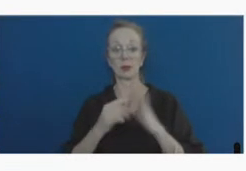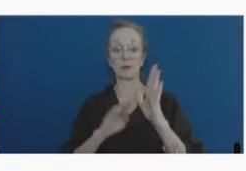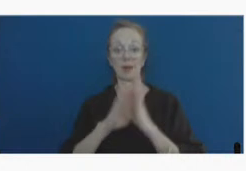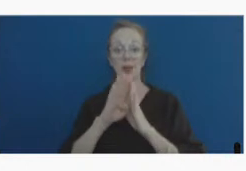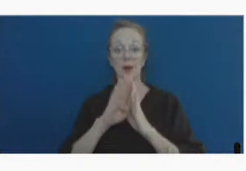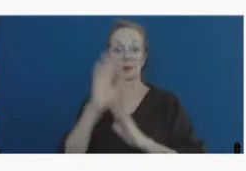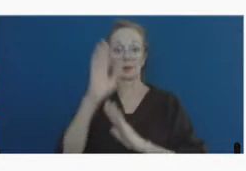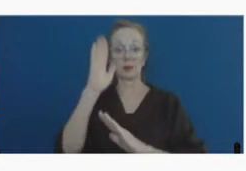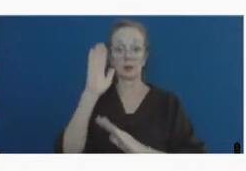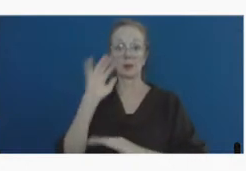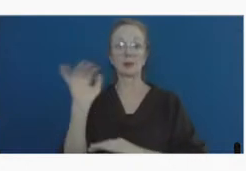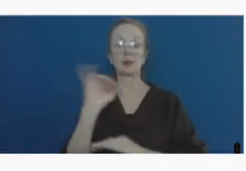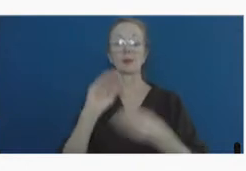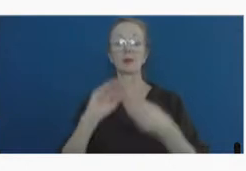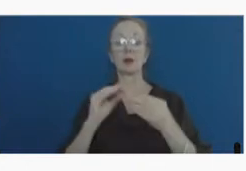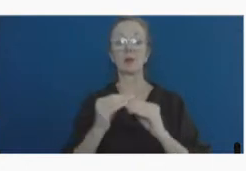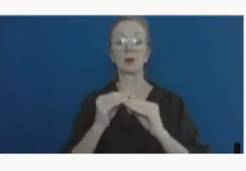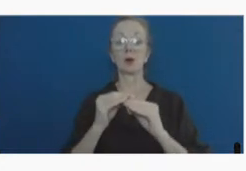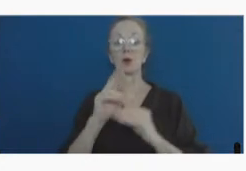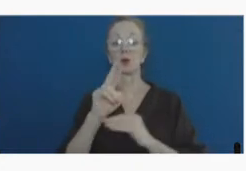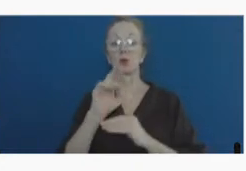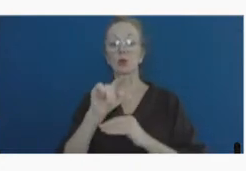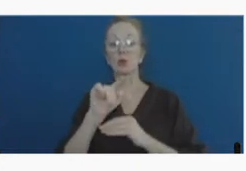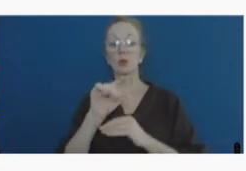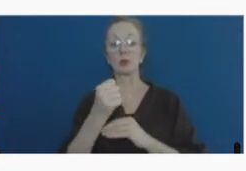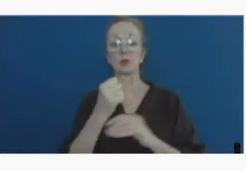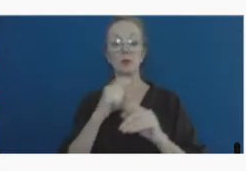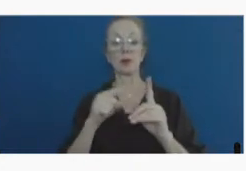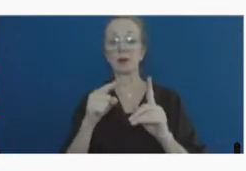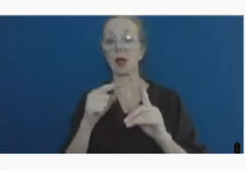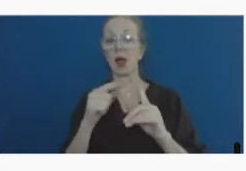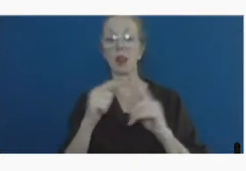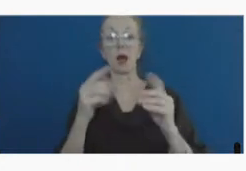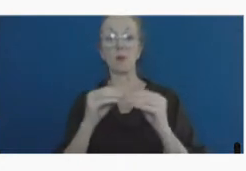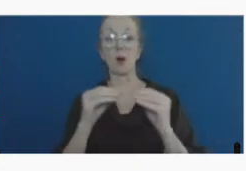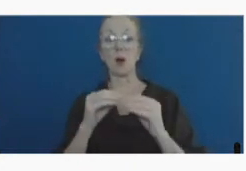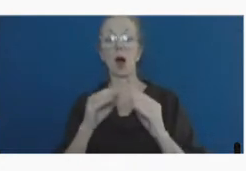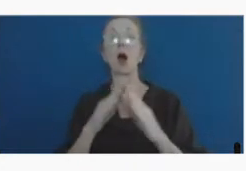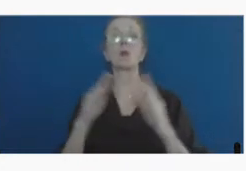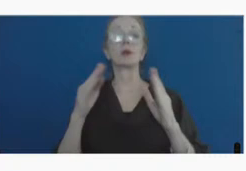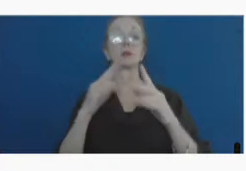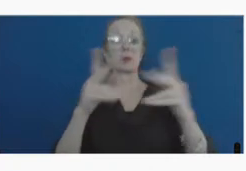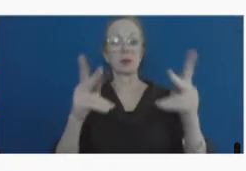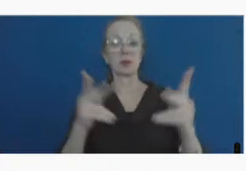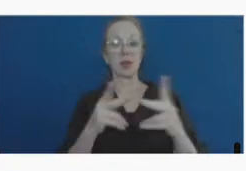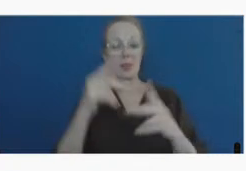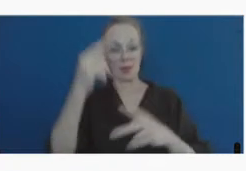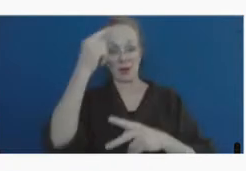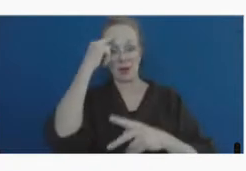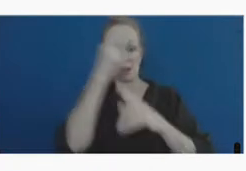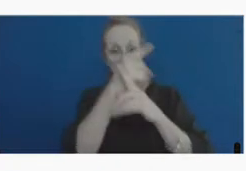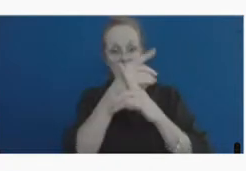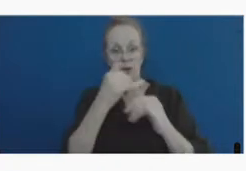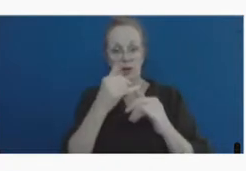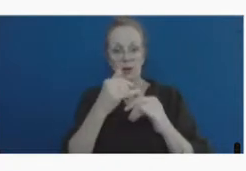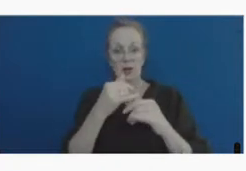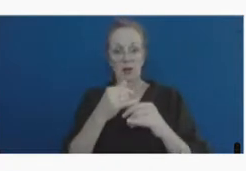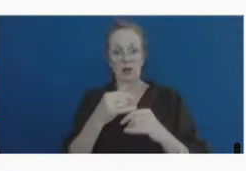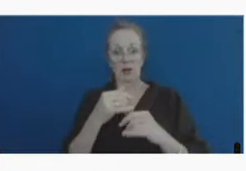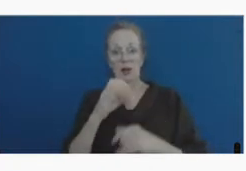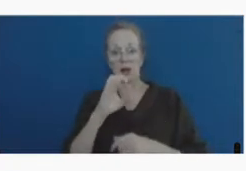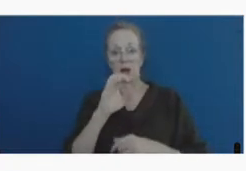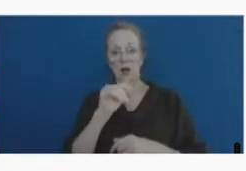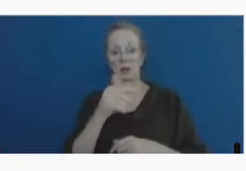the same number of units, but you know, a lot more open space. And I think now, the way conservation is leaning, I think there's